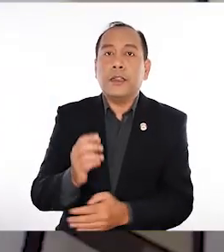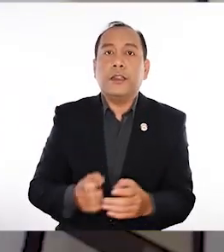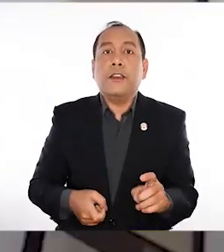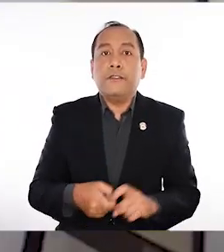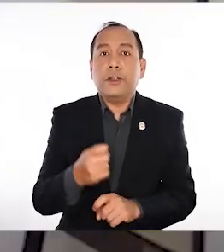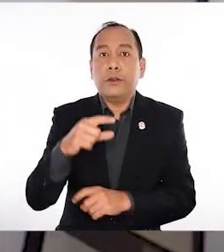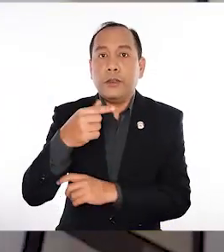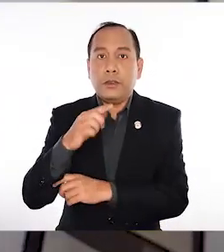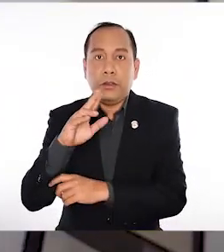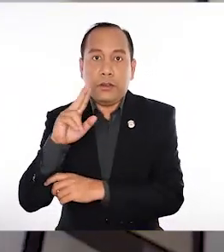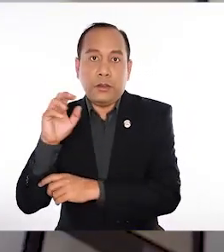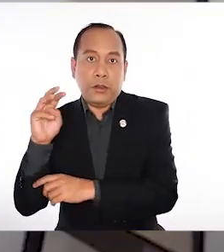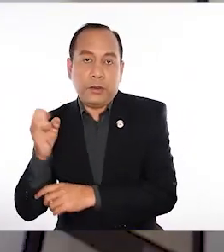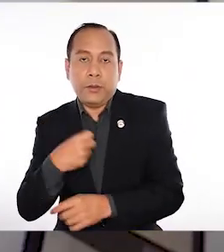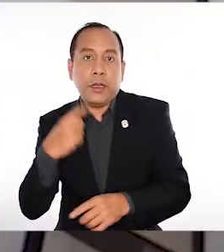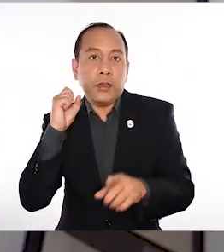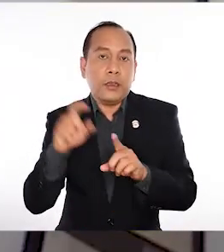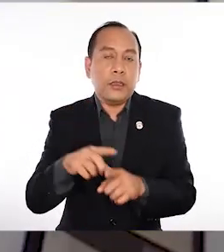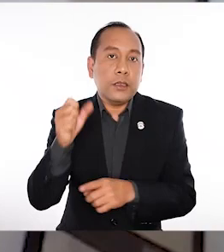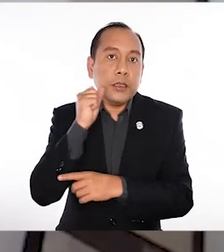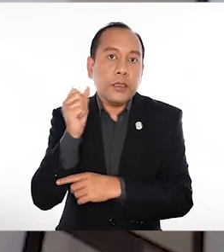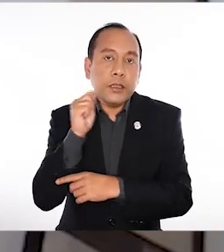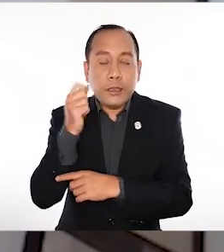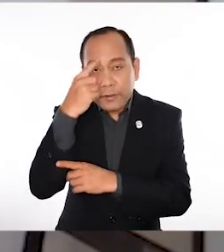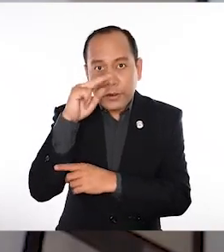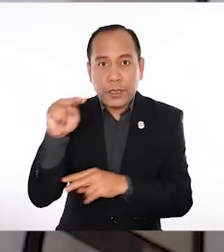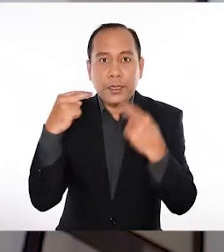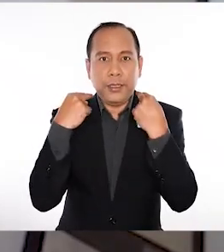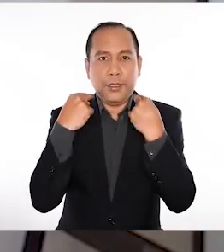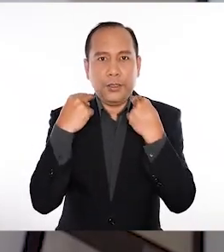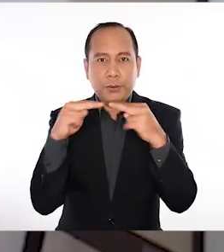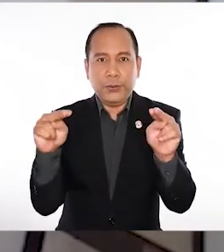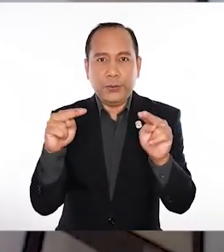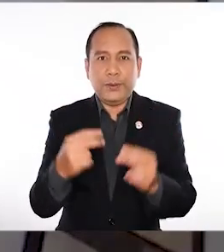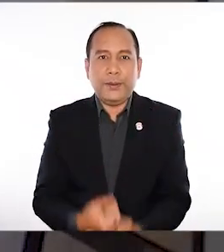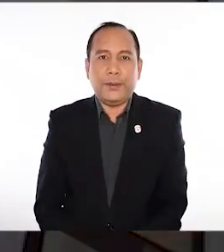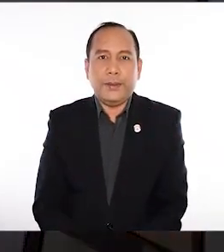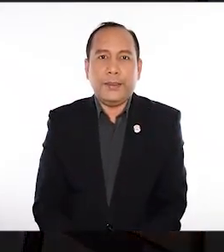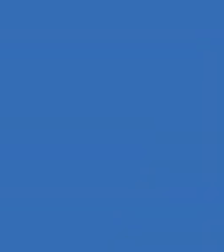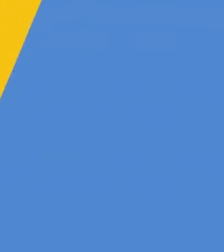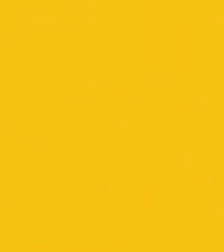From Guam, I am Sister Roselle and Leola, reporting for Iglesia Ni Cristo.